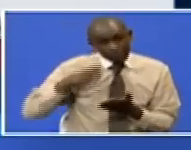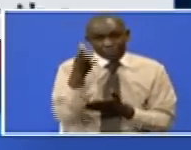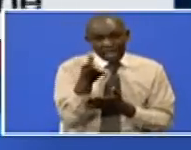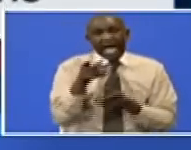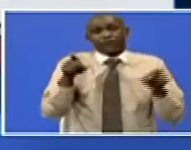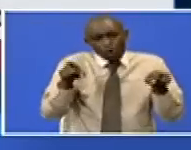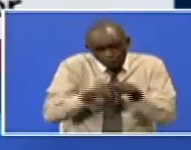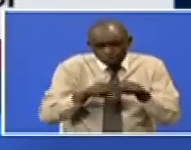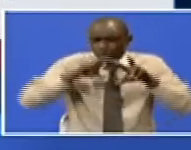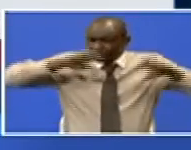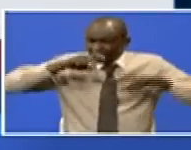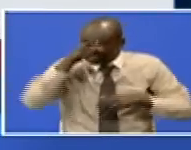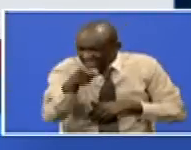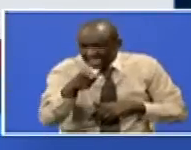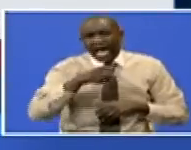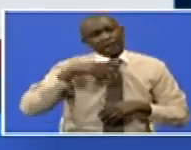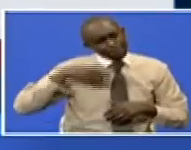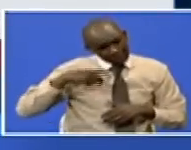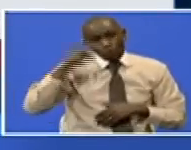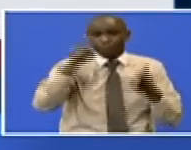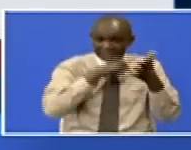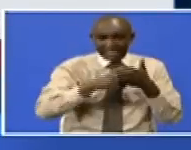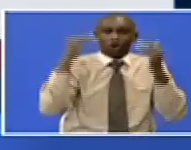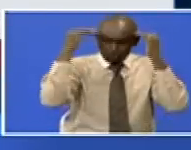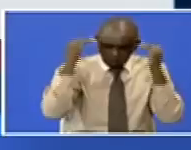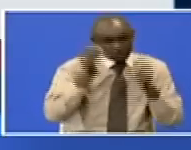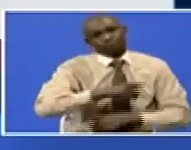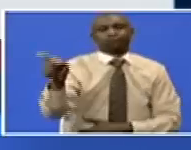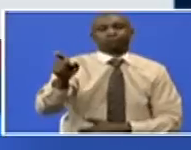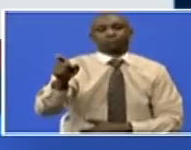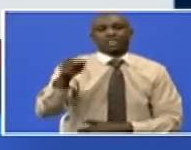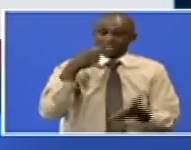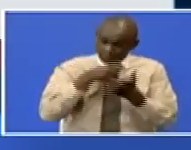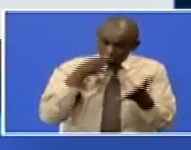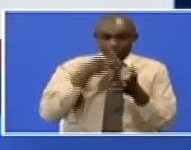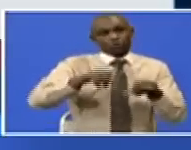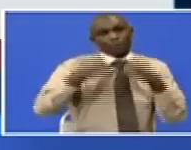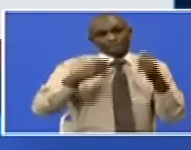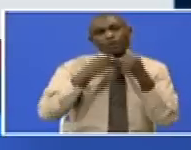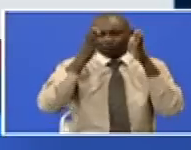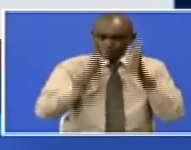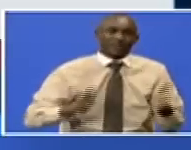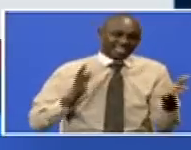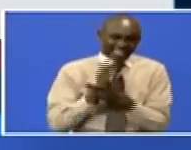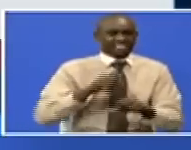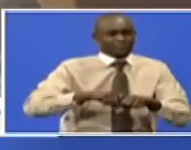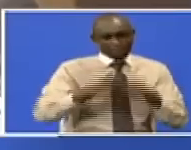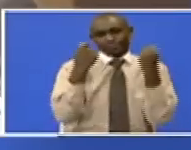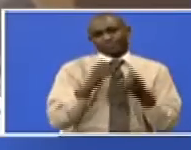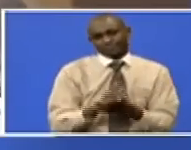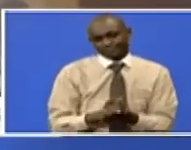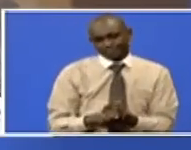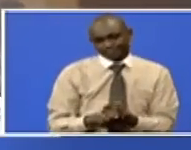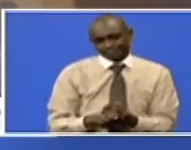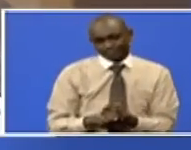as the investigation and prosecution of individuals alleged to have been involved in the perpetration of human rights abuses.